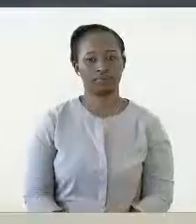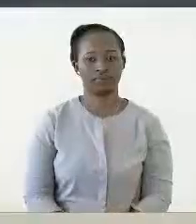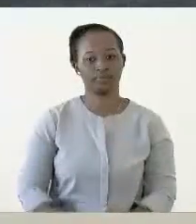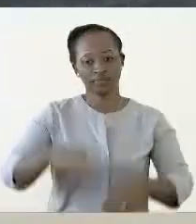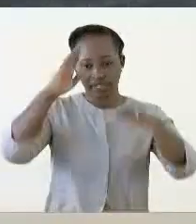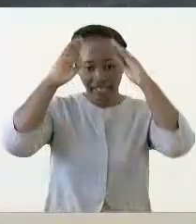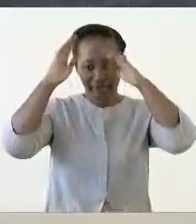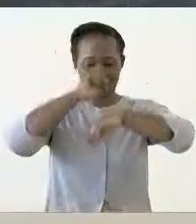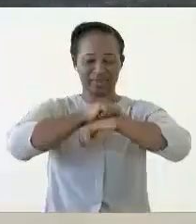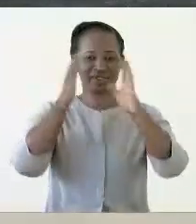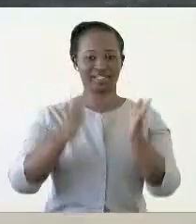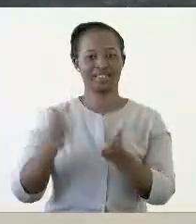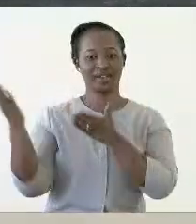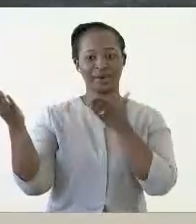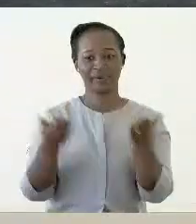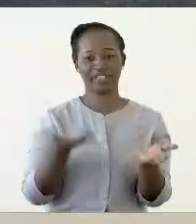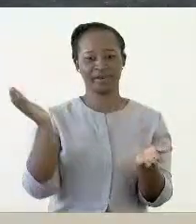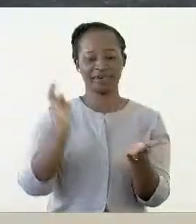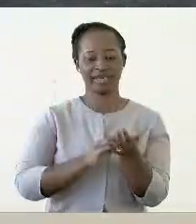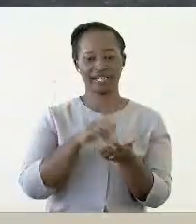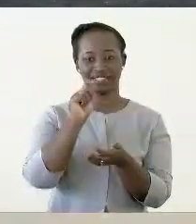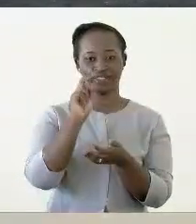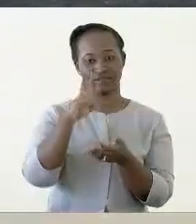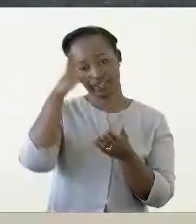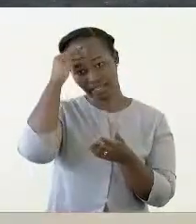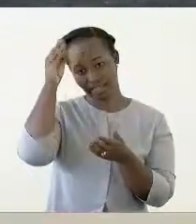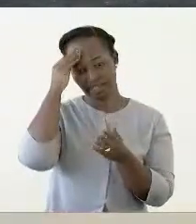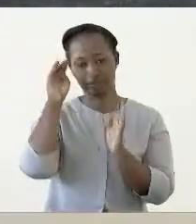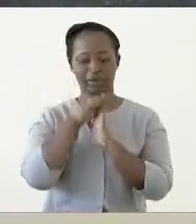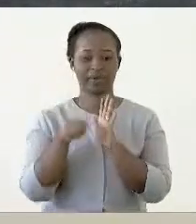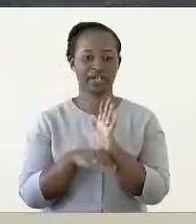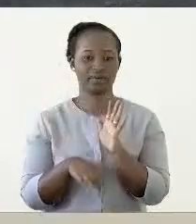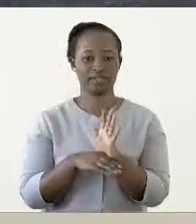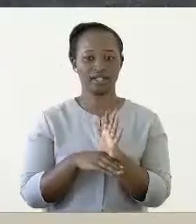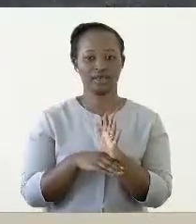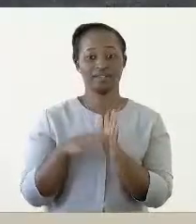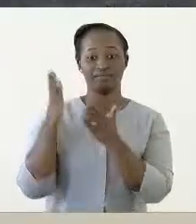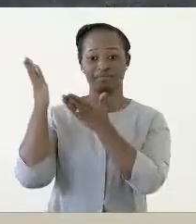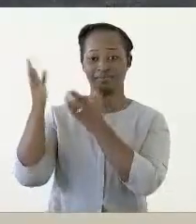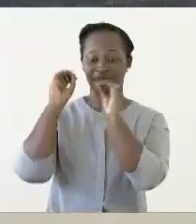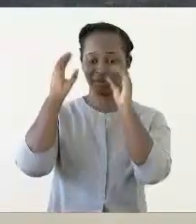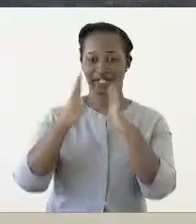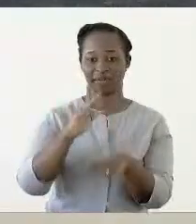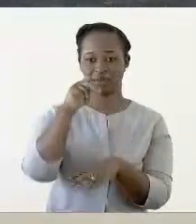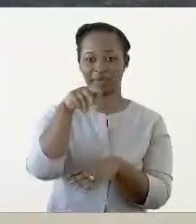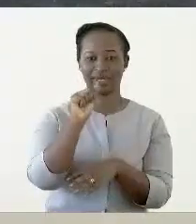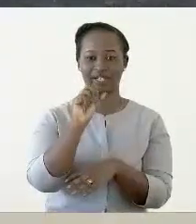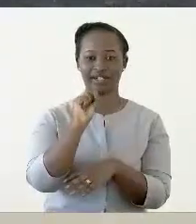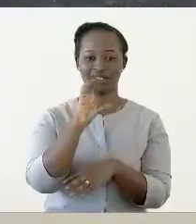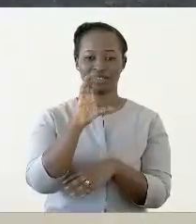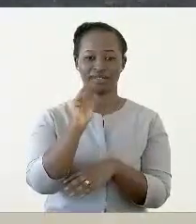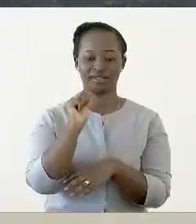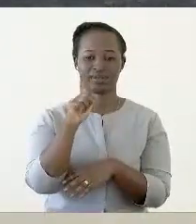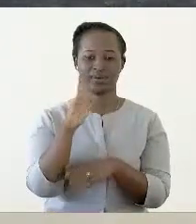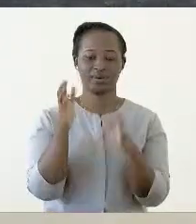Hello students, welcome again to the TV learning programs. I'm Teacher Pasco, and today I will be